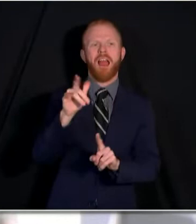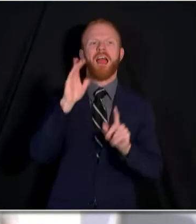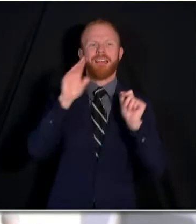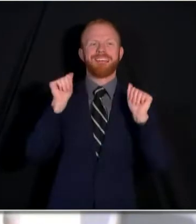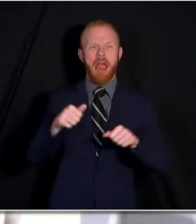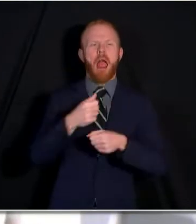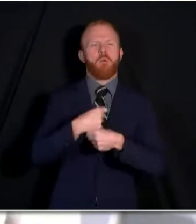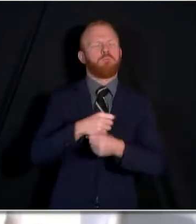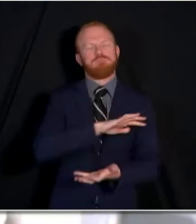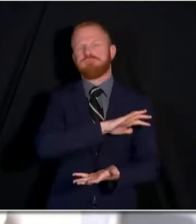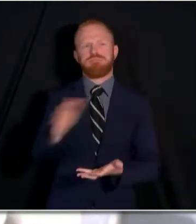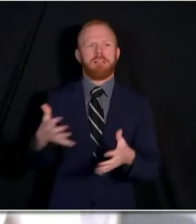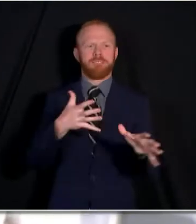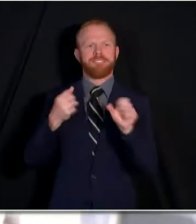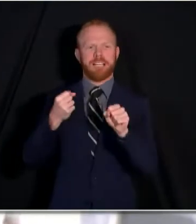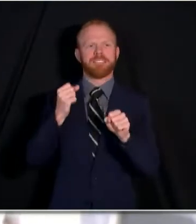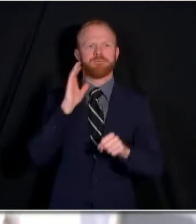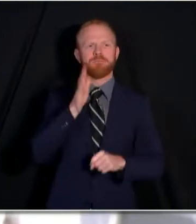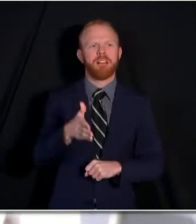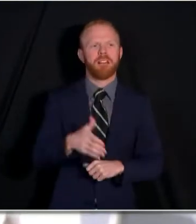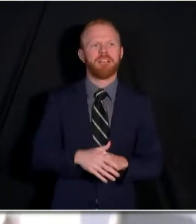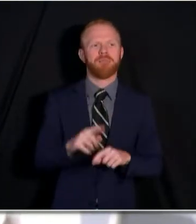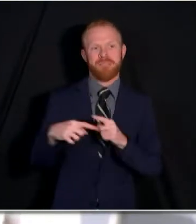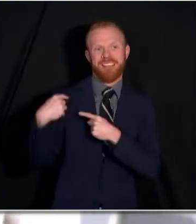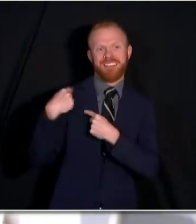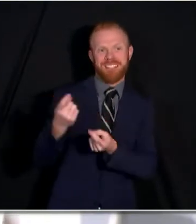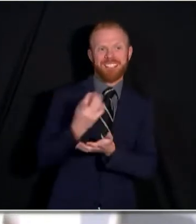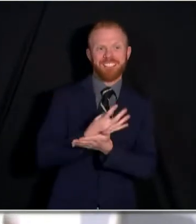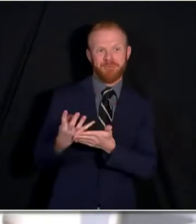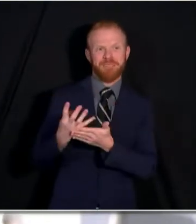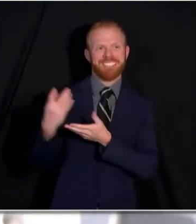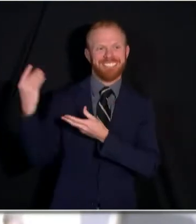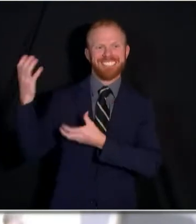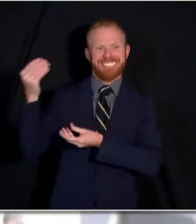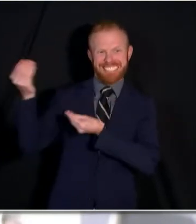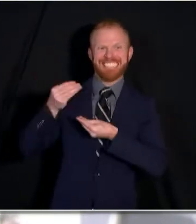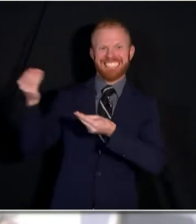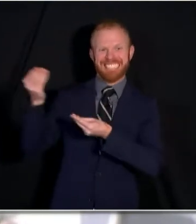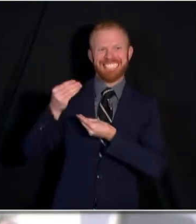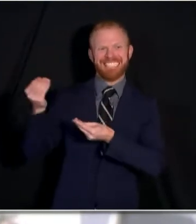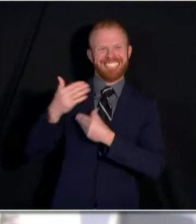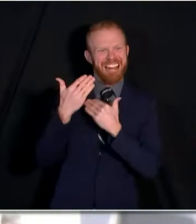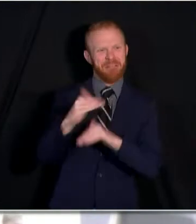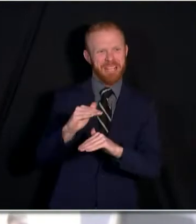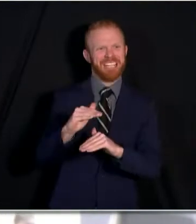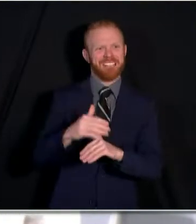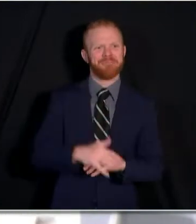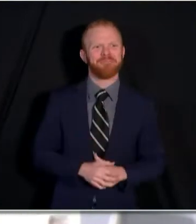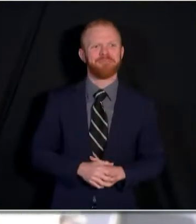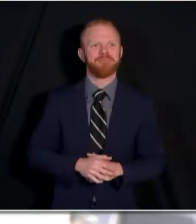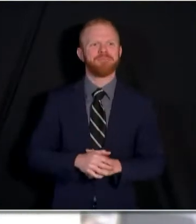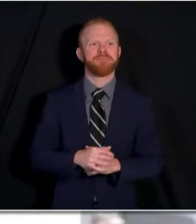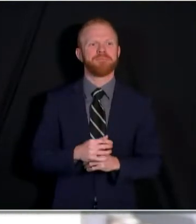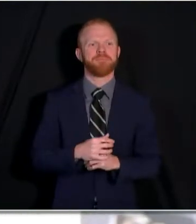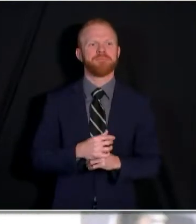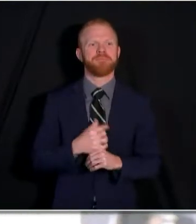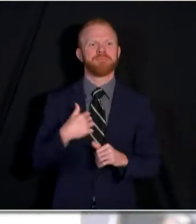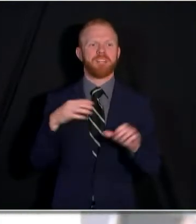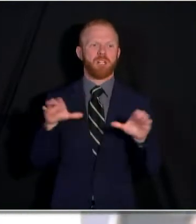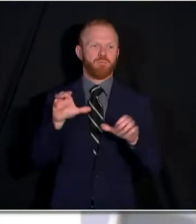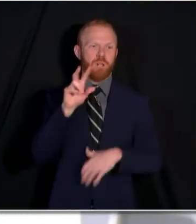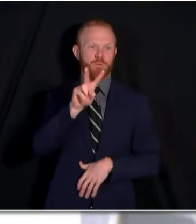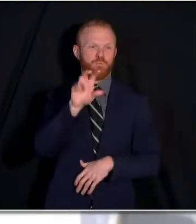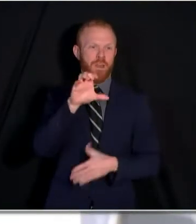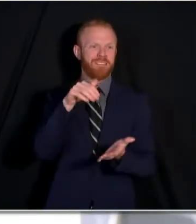weeks, supply is limited. We're doing over 200,000 doses a day, 1.4